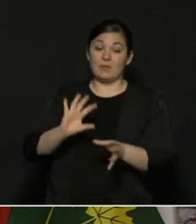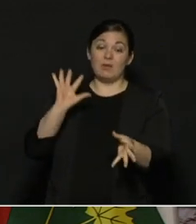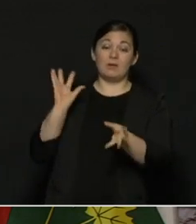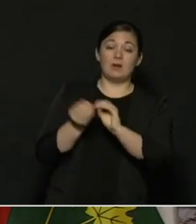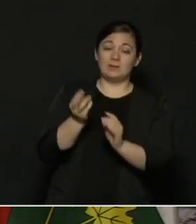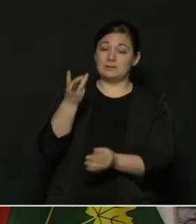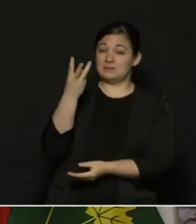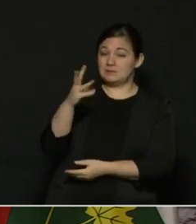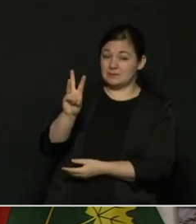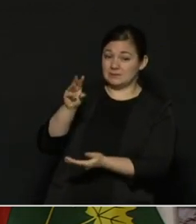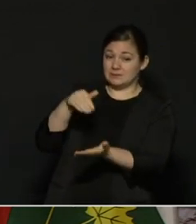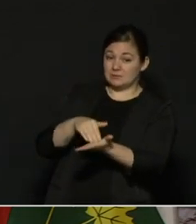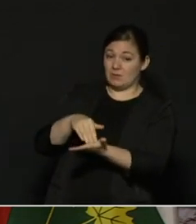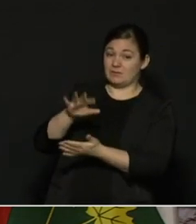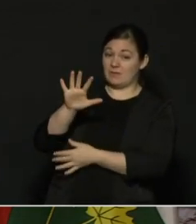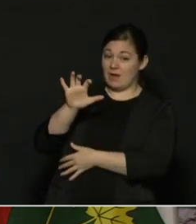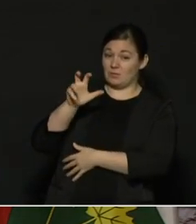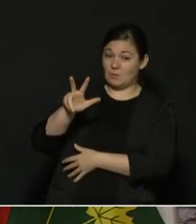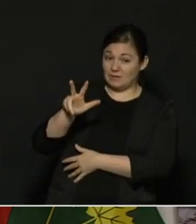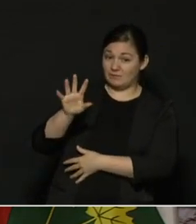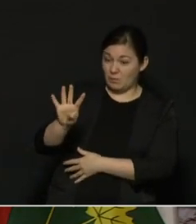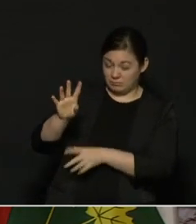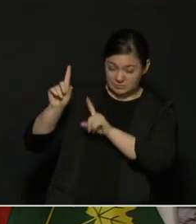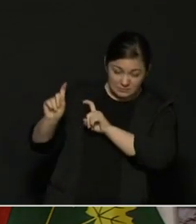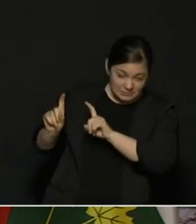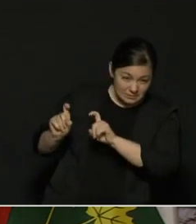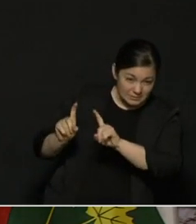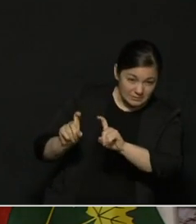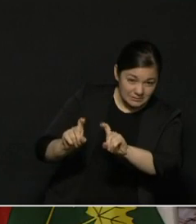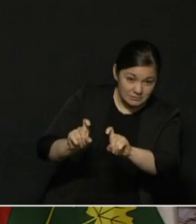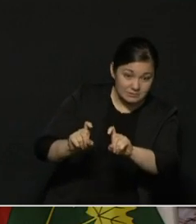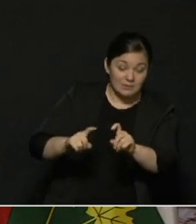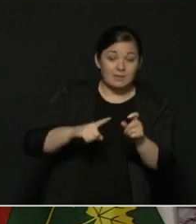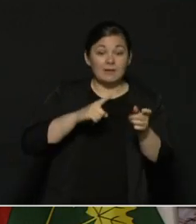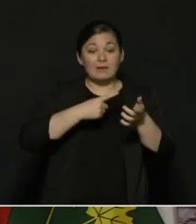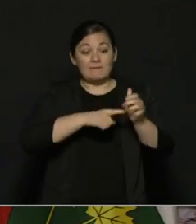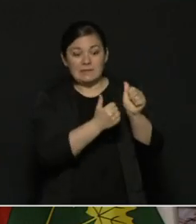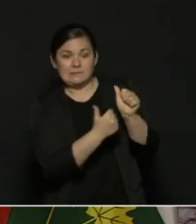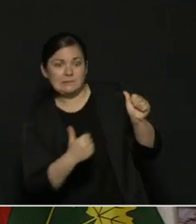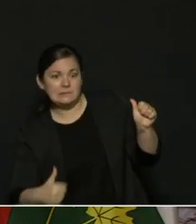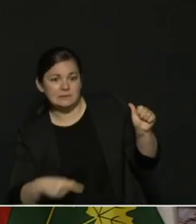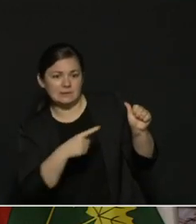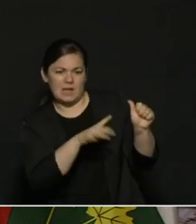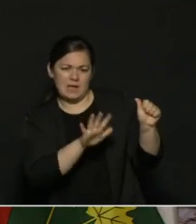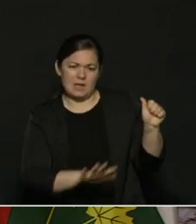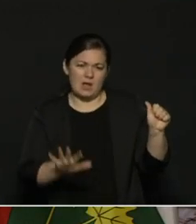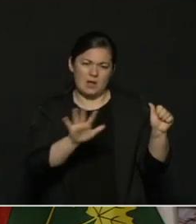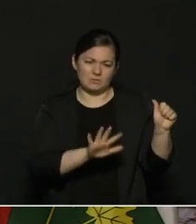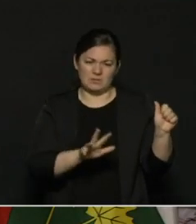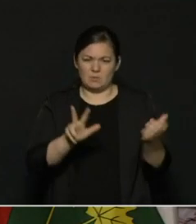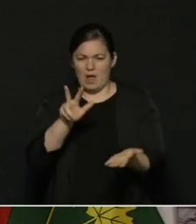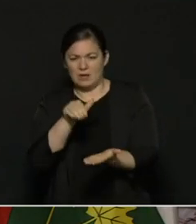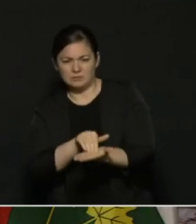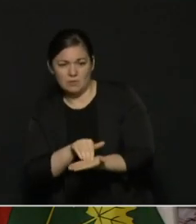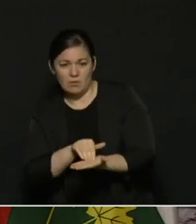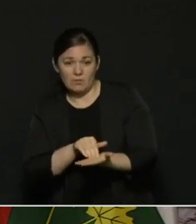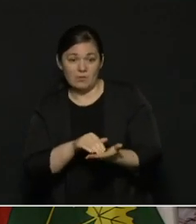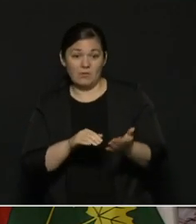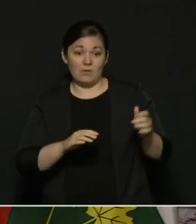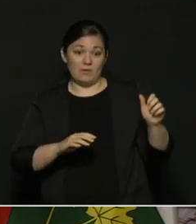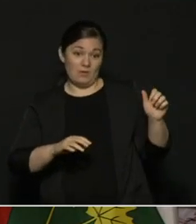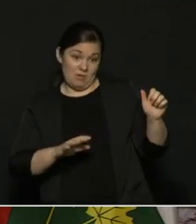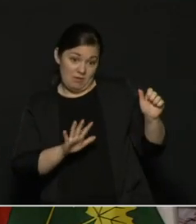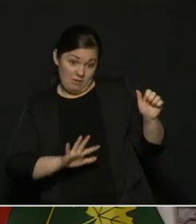under 12,000 pending investigations. So my guess is that that number would be close to being